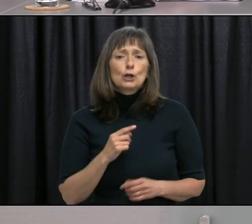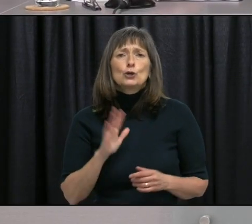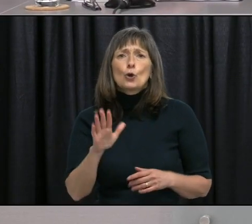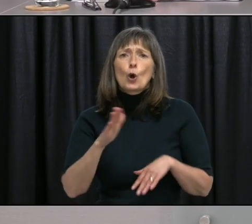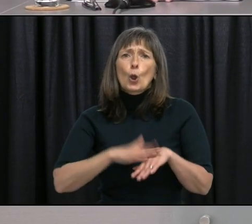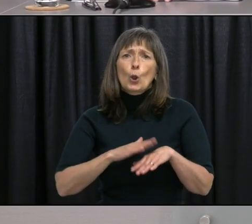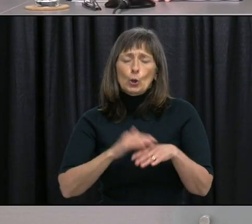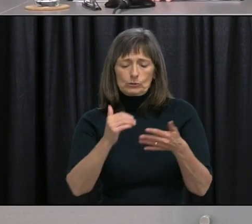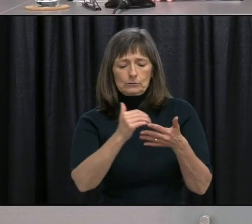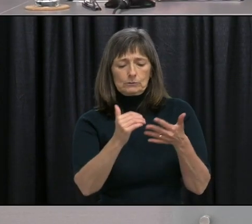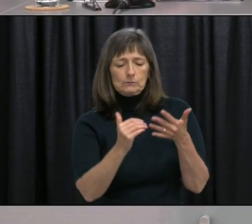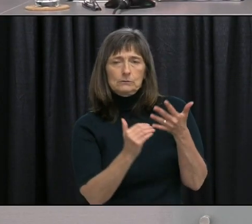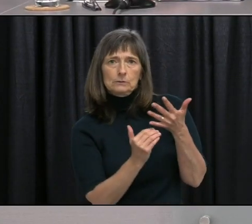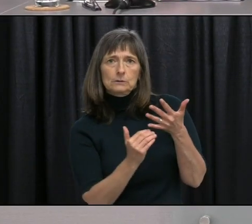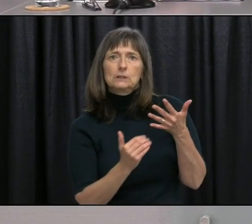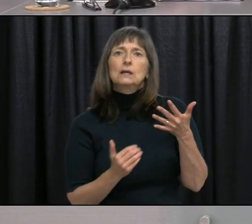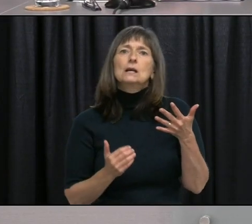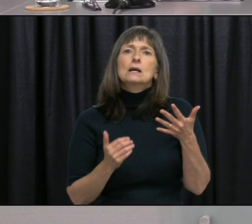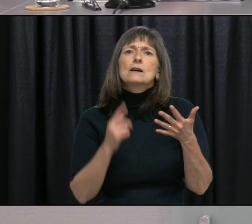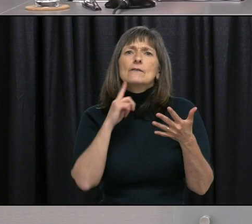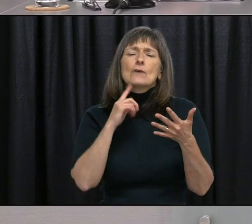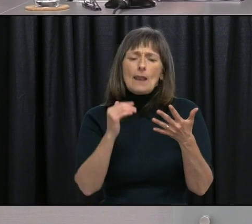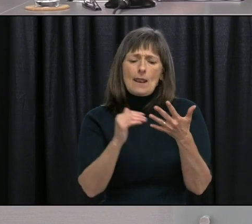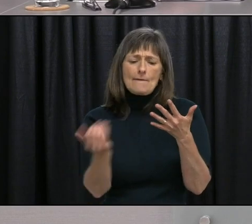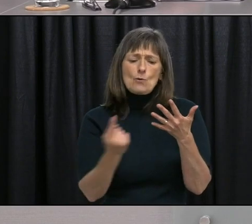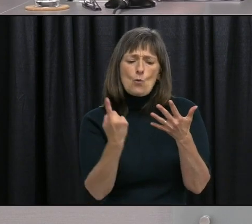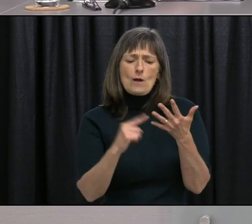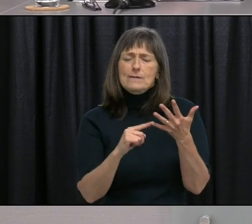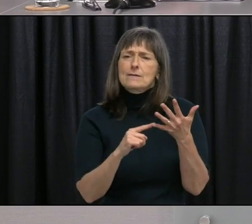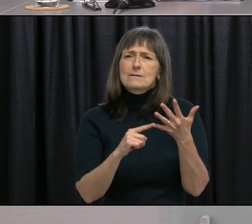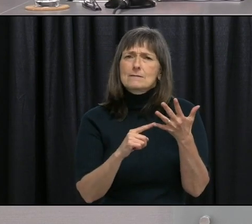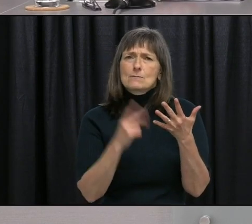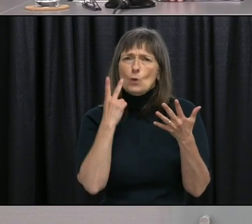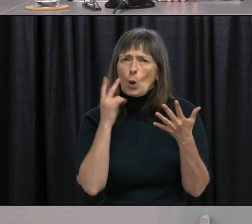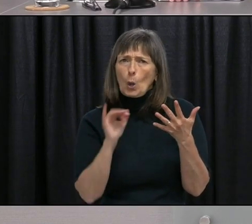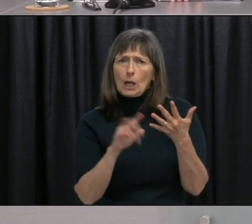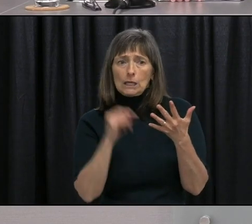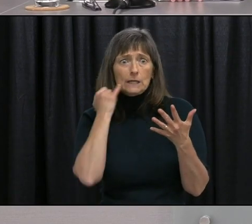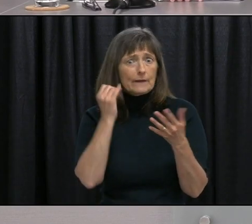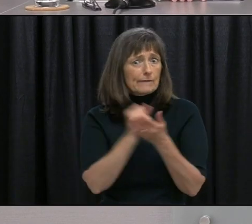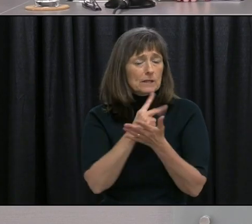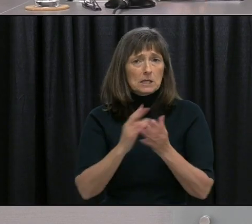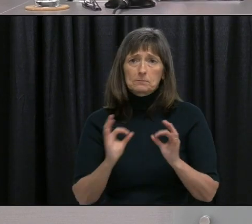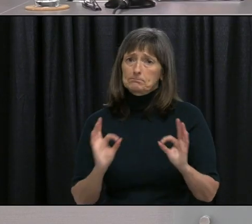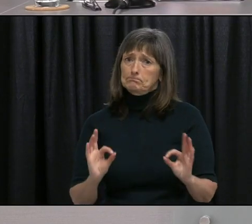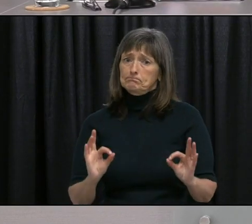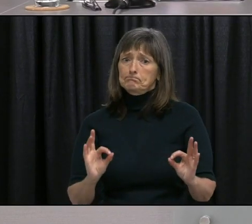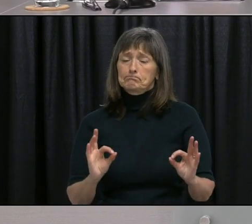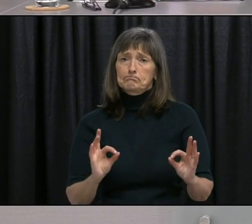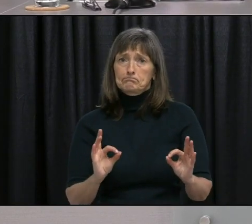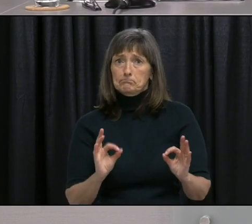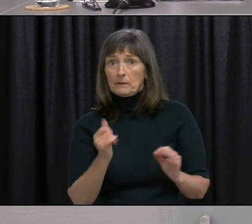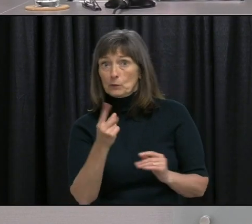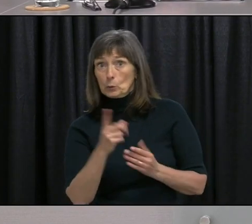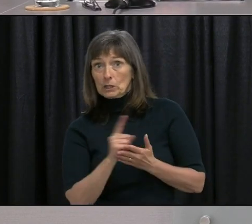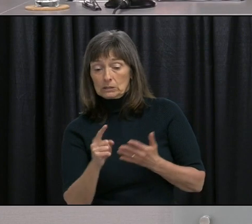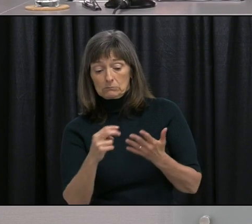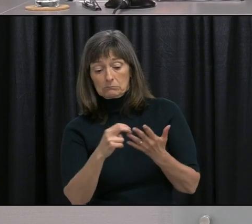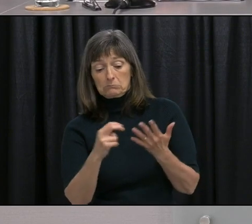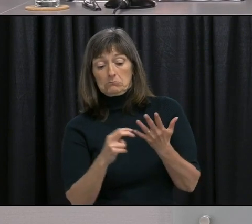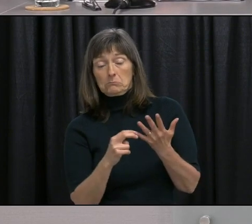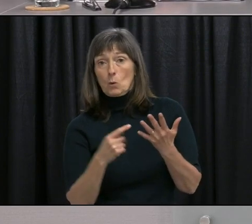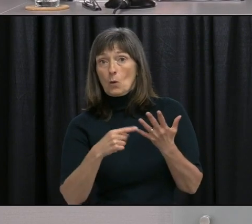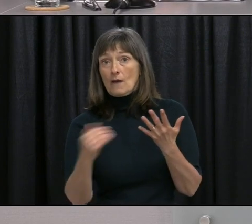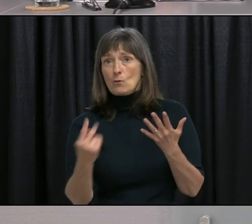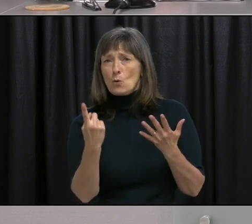there wasn't much detail about what alert level 1 will look like in the province. If all goes well, we could be weeks away from that. Can you describe what do you